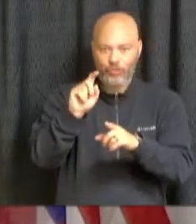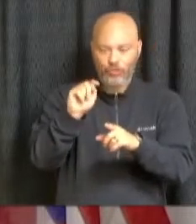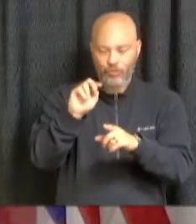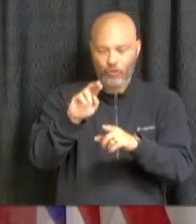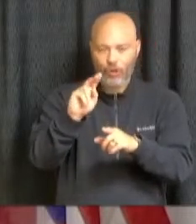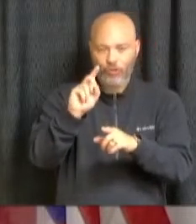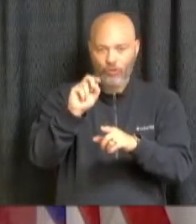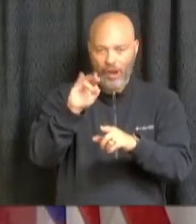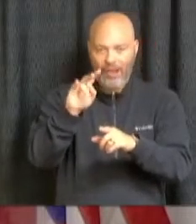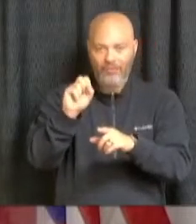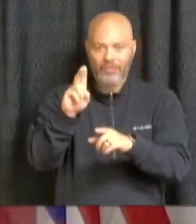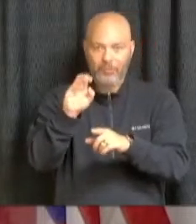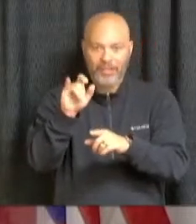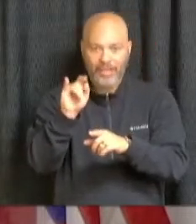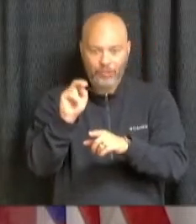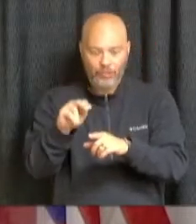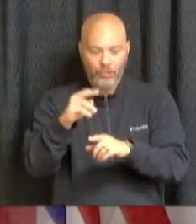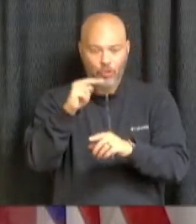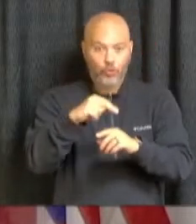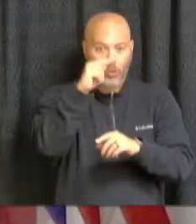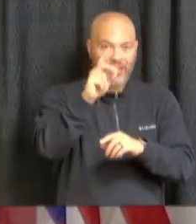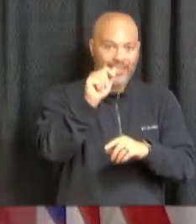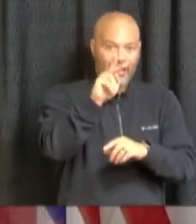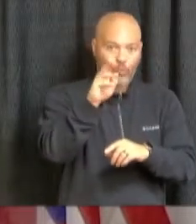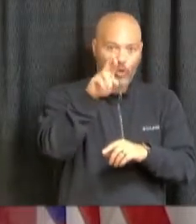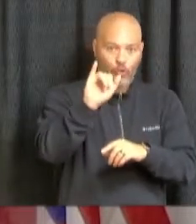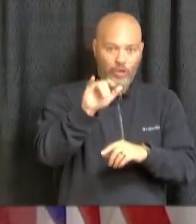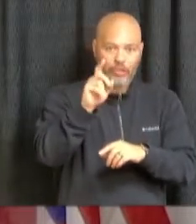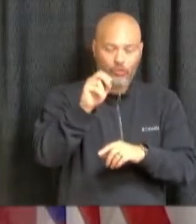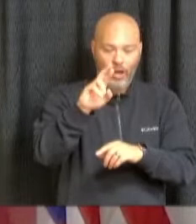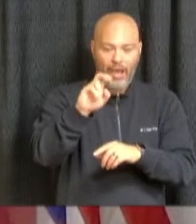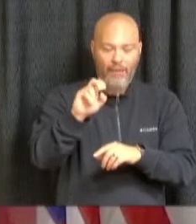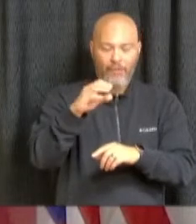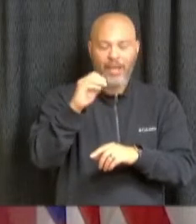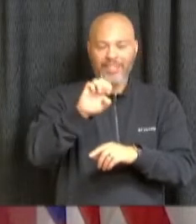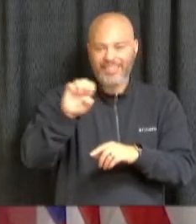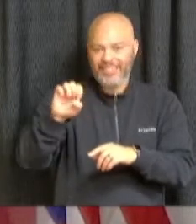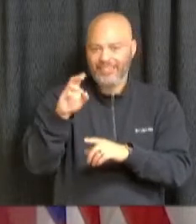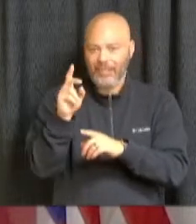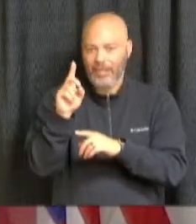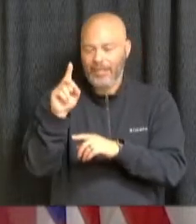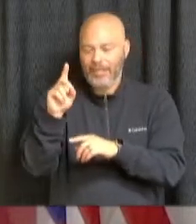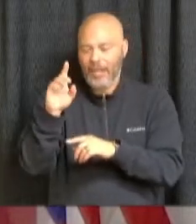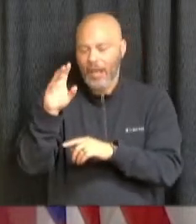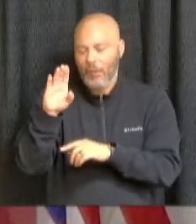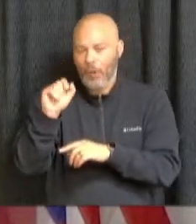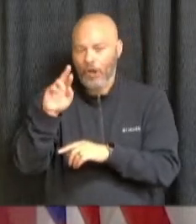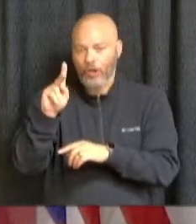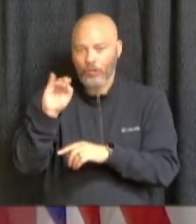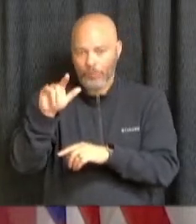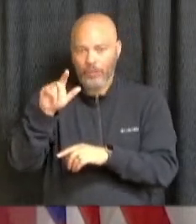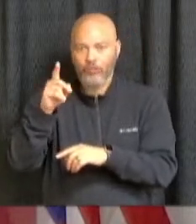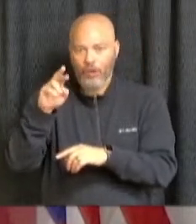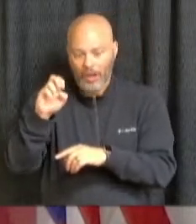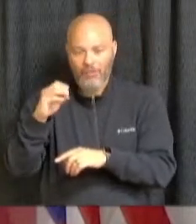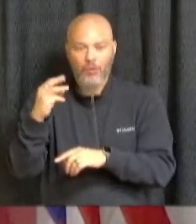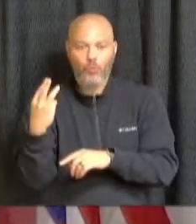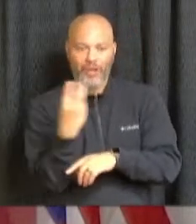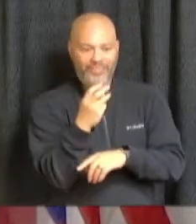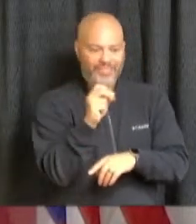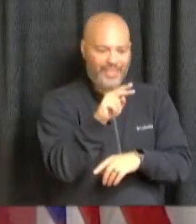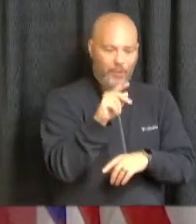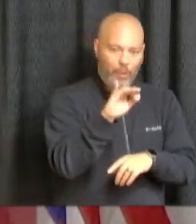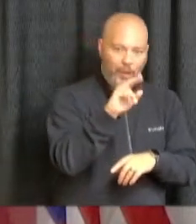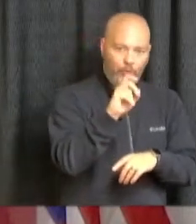stub, north of Danbury Drive, east of Barker's Mill Road and Torrington Lane, and west of Sandpiper Drive